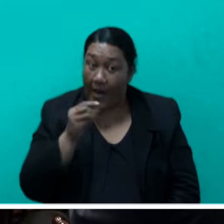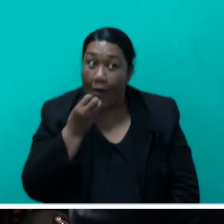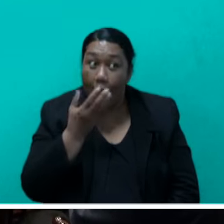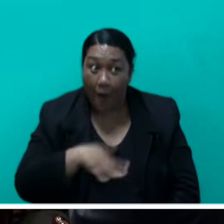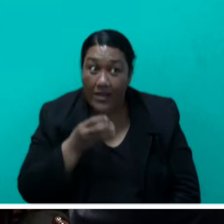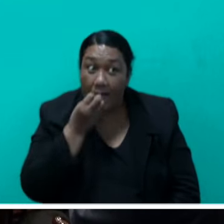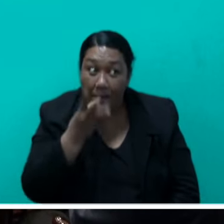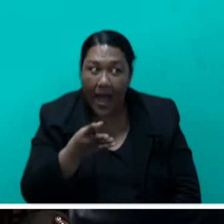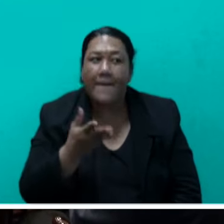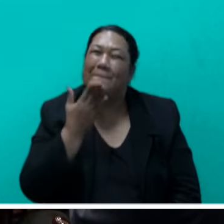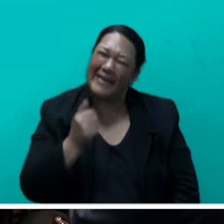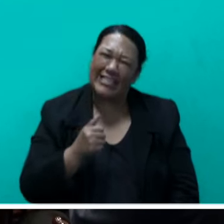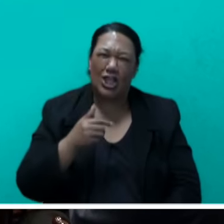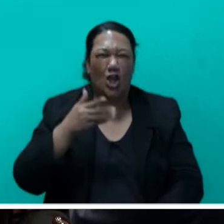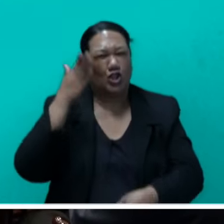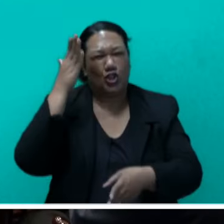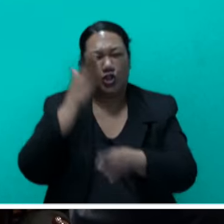Speaker. Carry on,